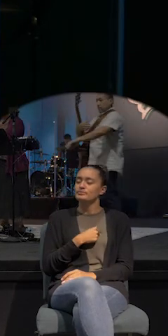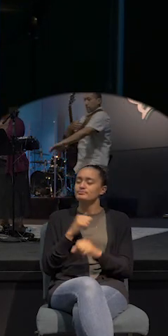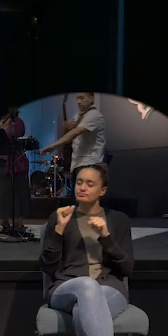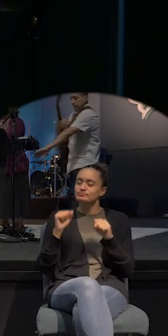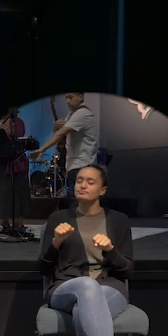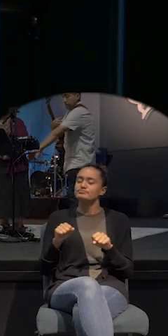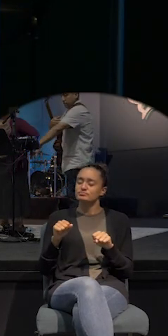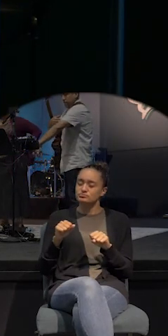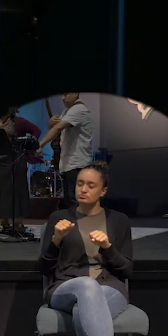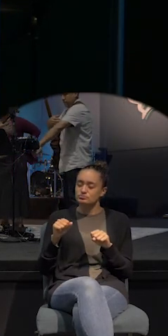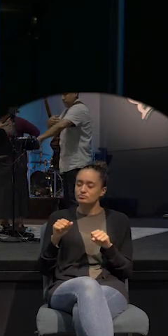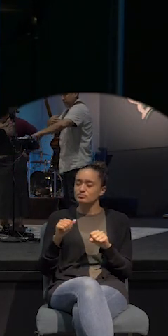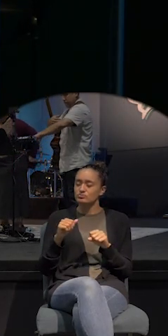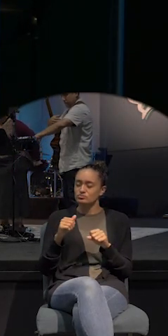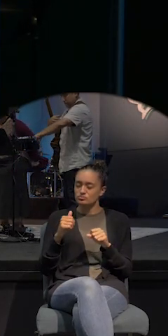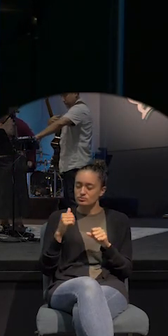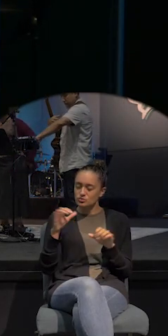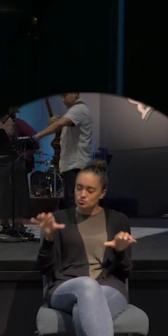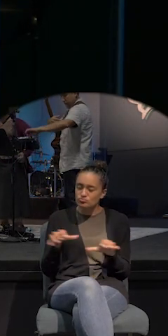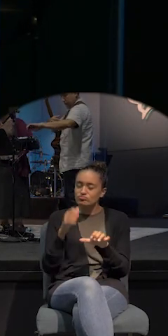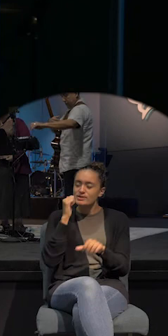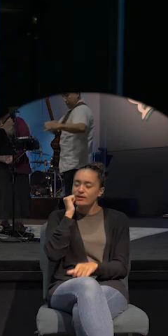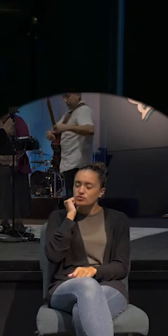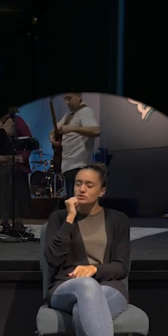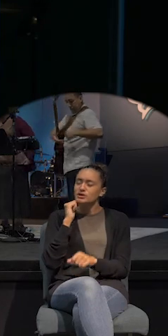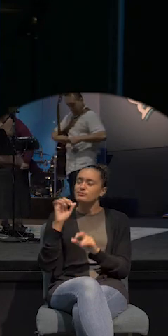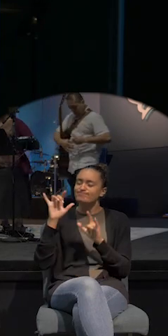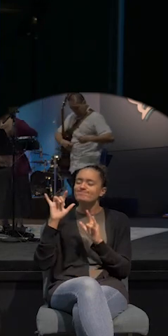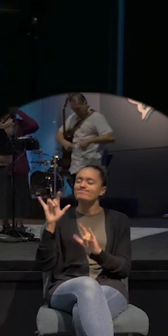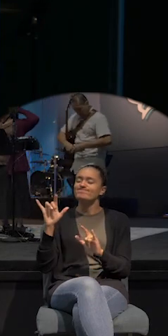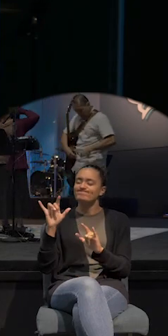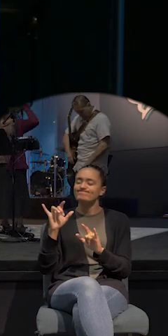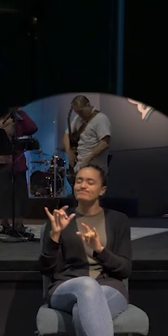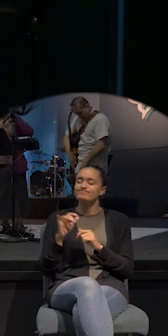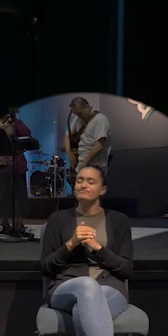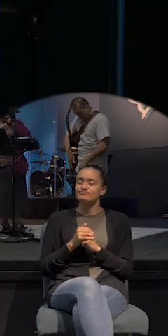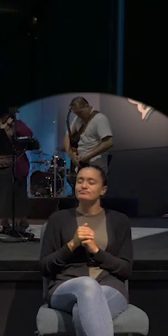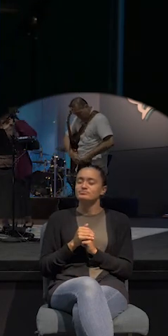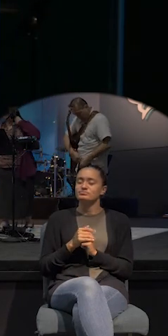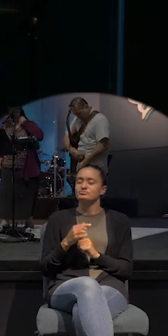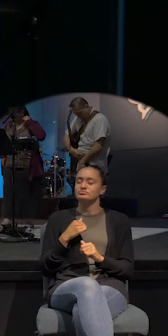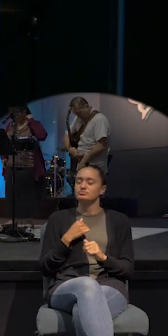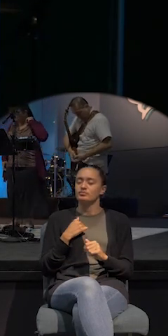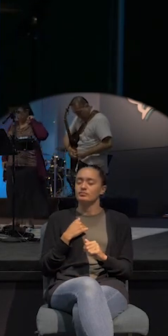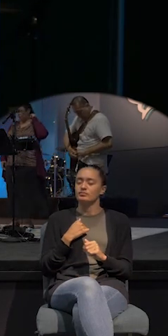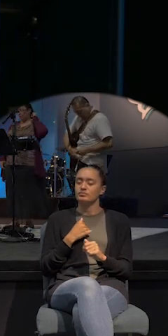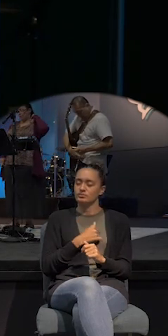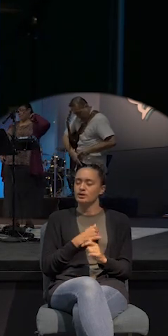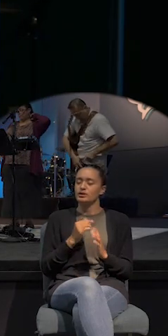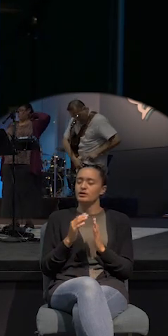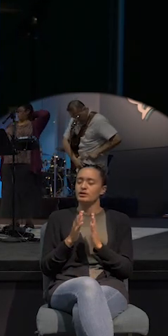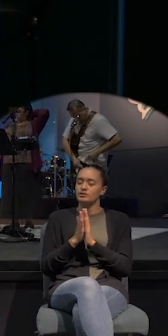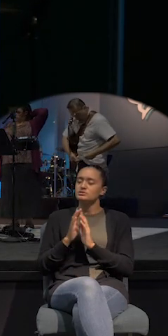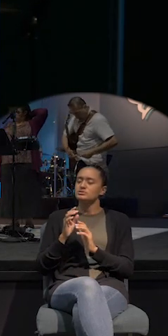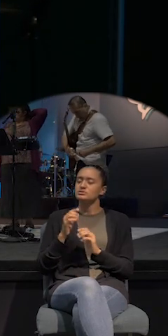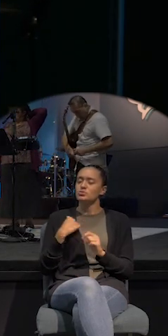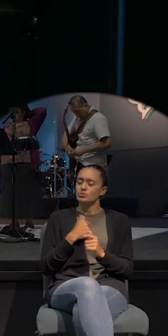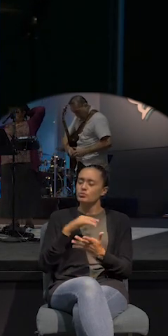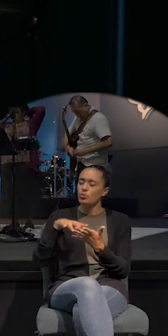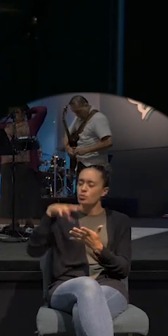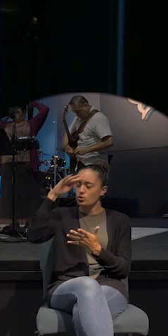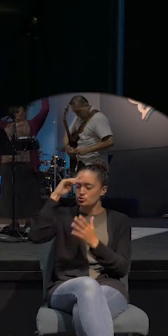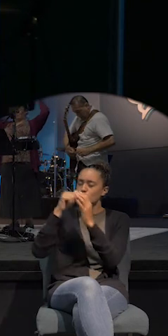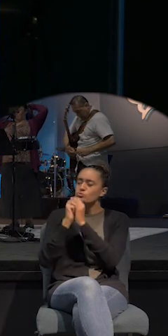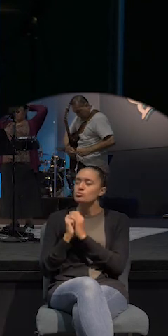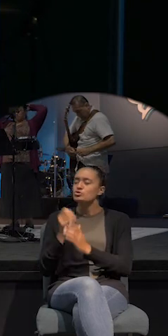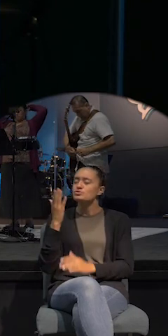practice daily. So I ask, Lord, that we might learn to worship you